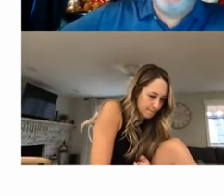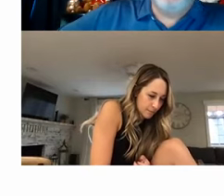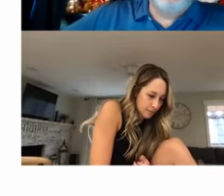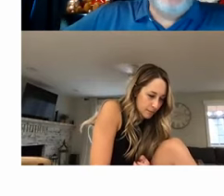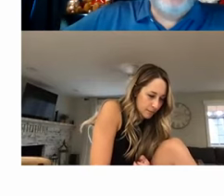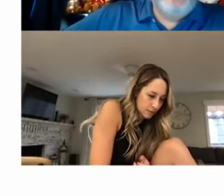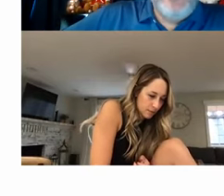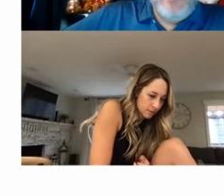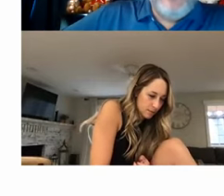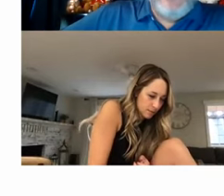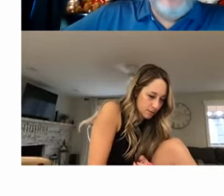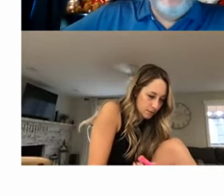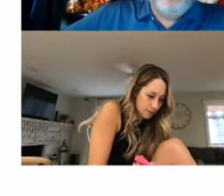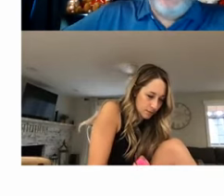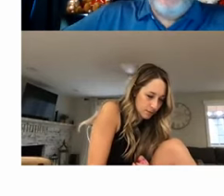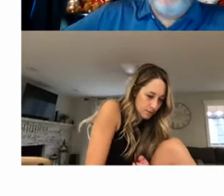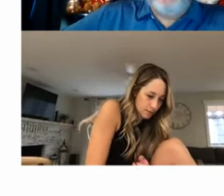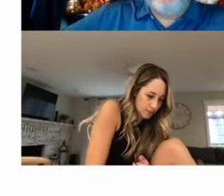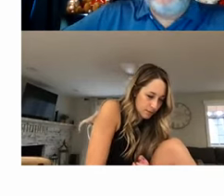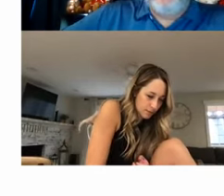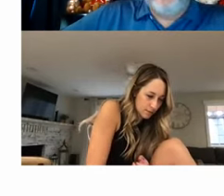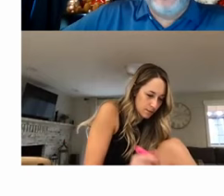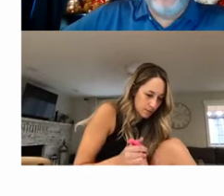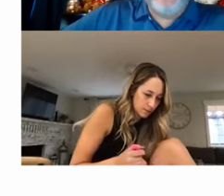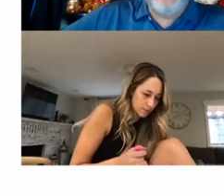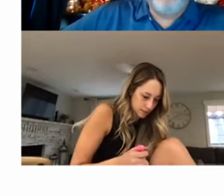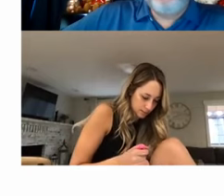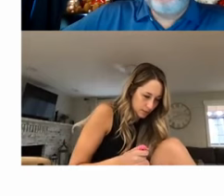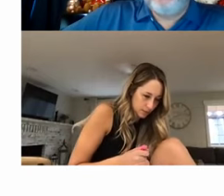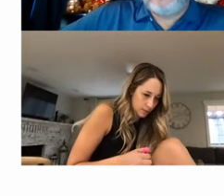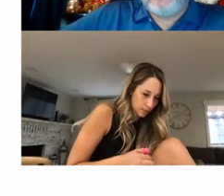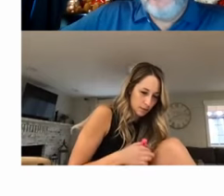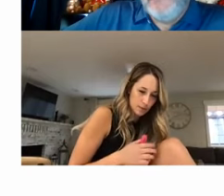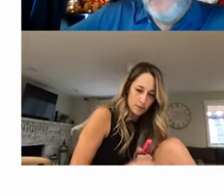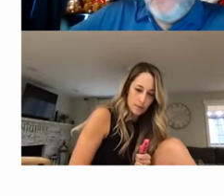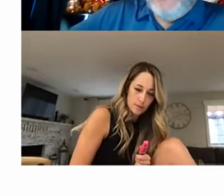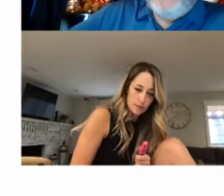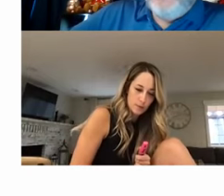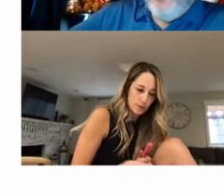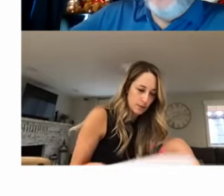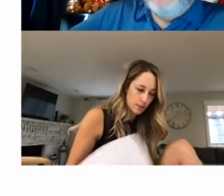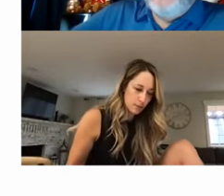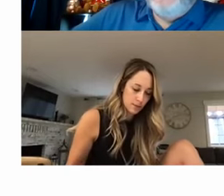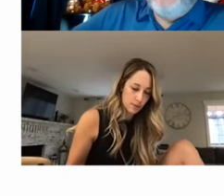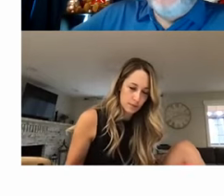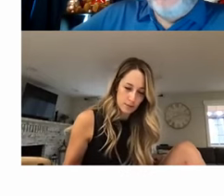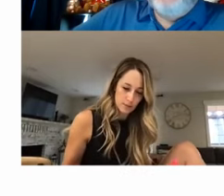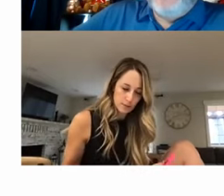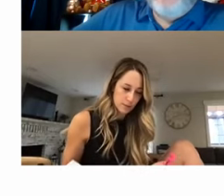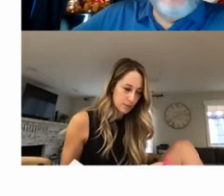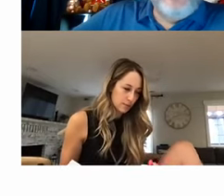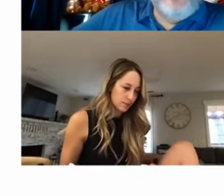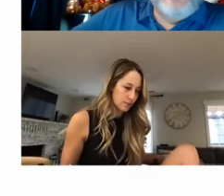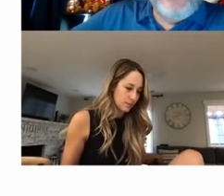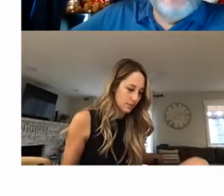to gauge yourselves on how you've been preparing for this, and then we will talk about that. And then I'm hoping at the end of that, we will have